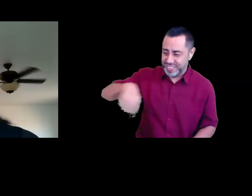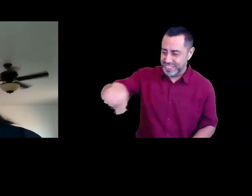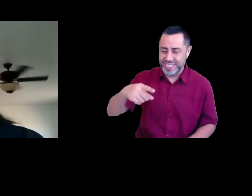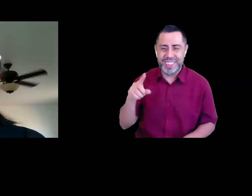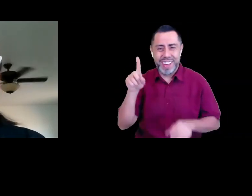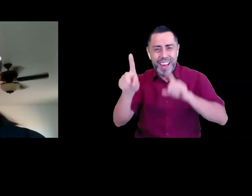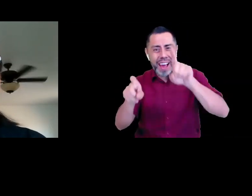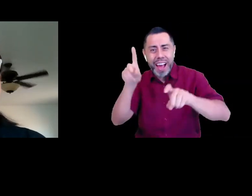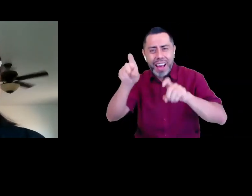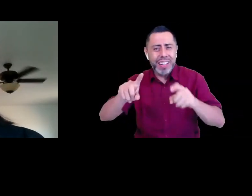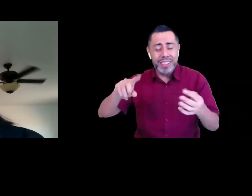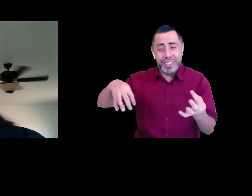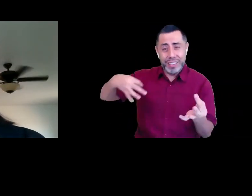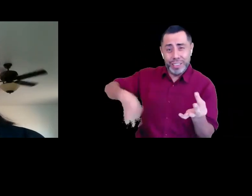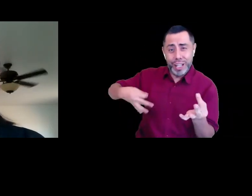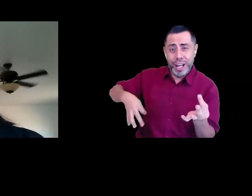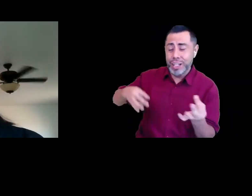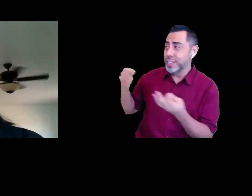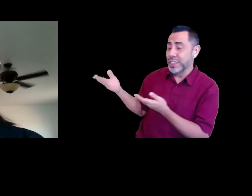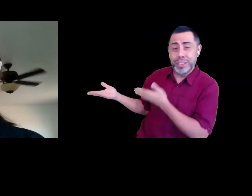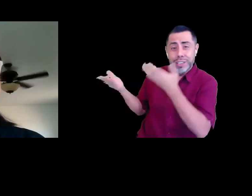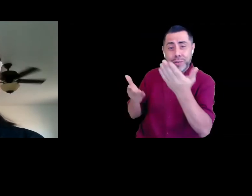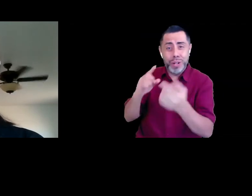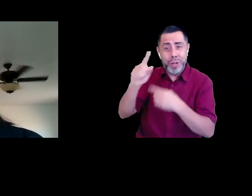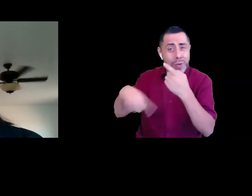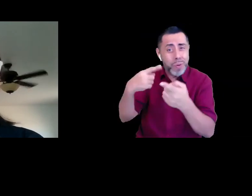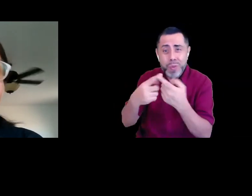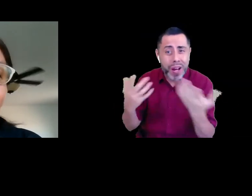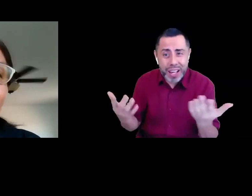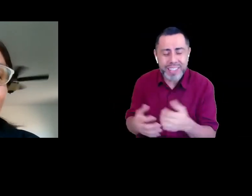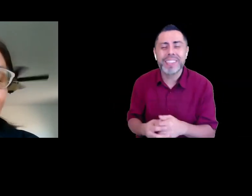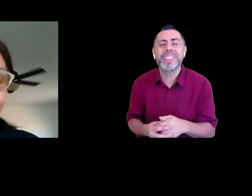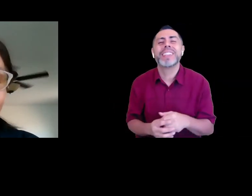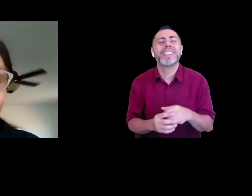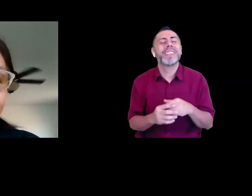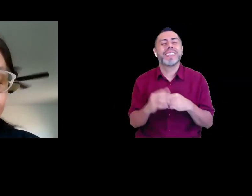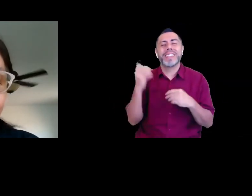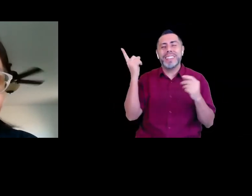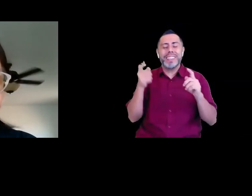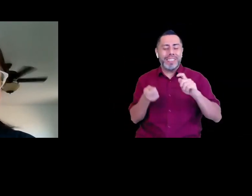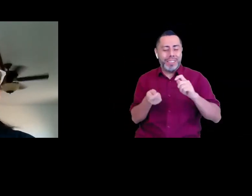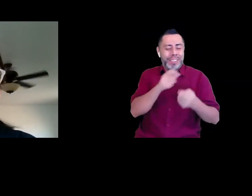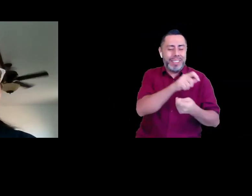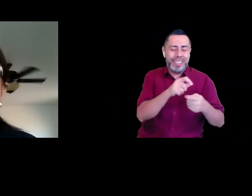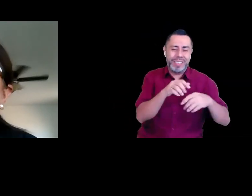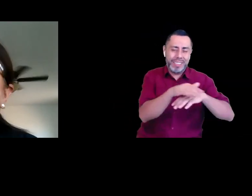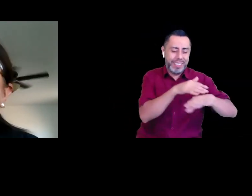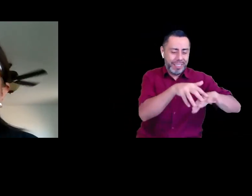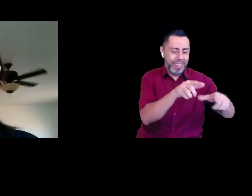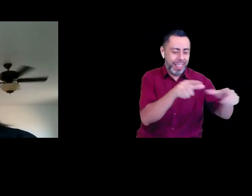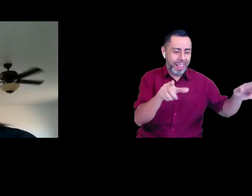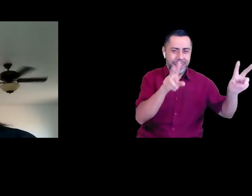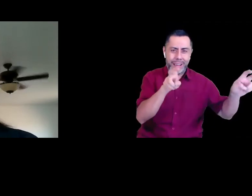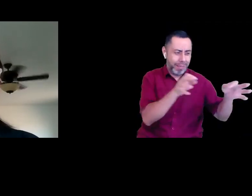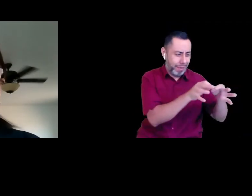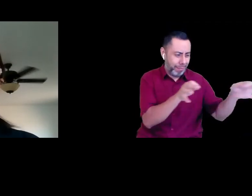usually say, that it cannot get out the girls that haul goodies. So I'm not sure if we're